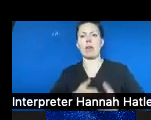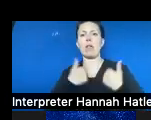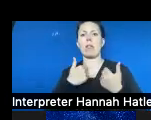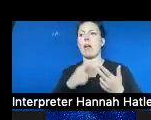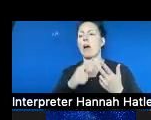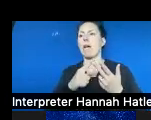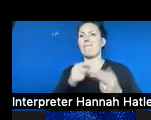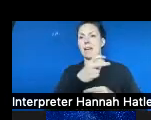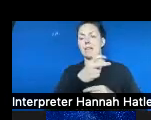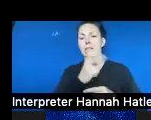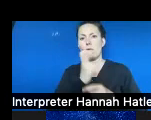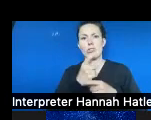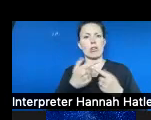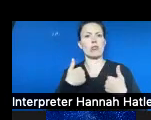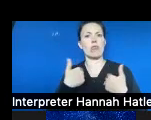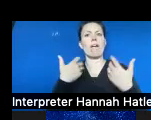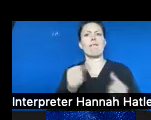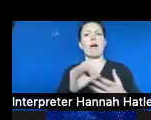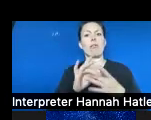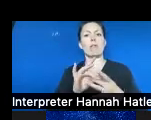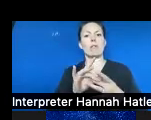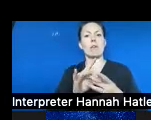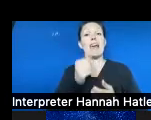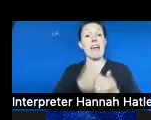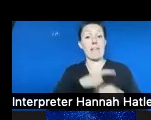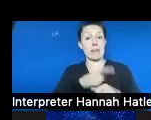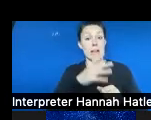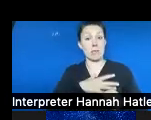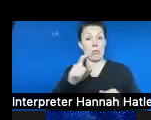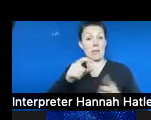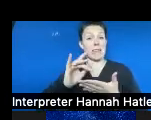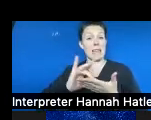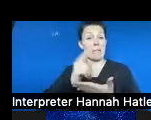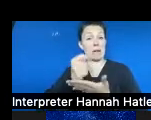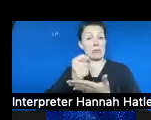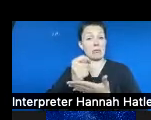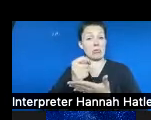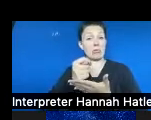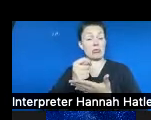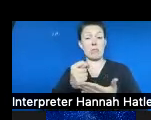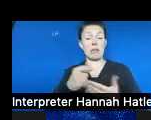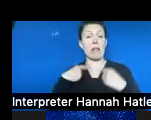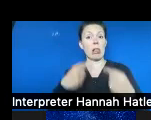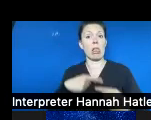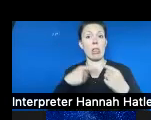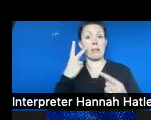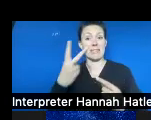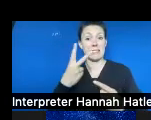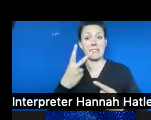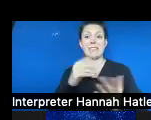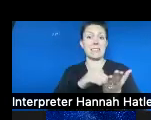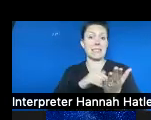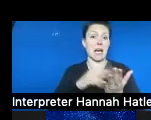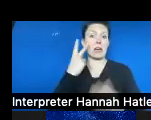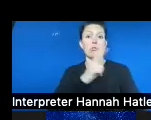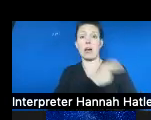to seek medical treatment when every time she went through horrific things and she would go to the hospital, they